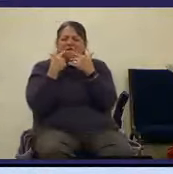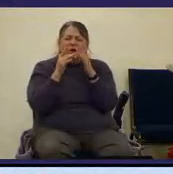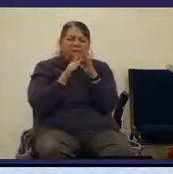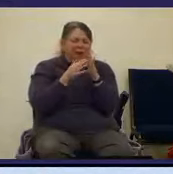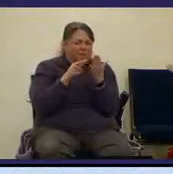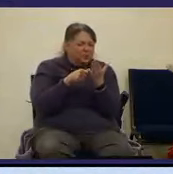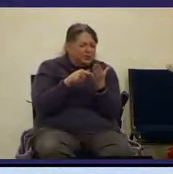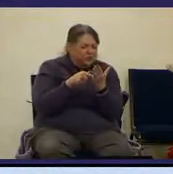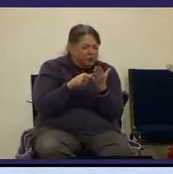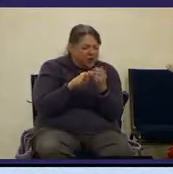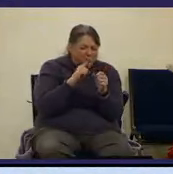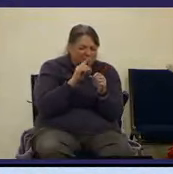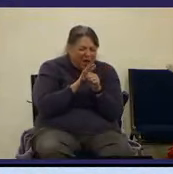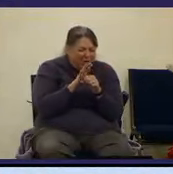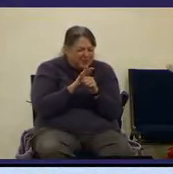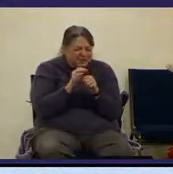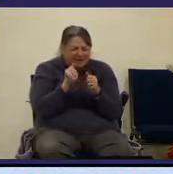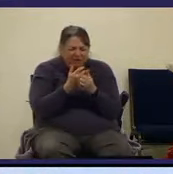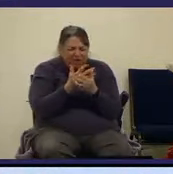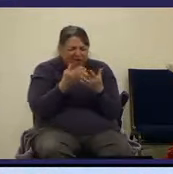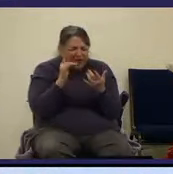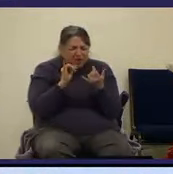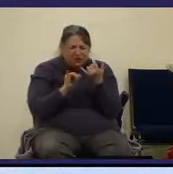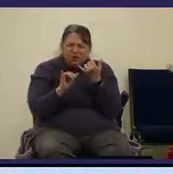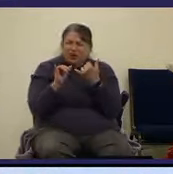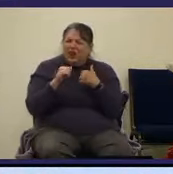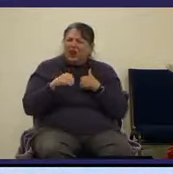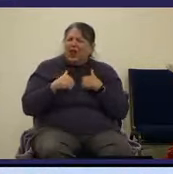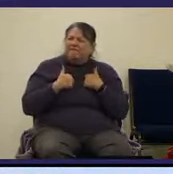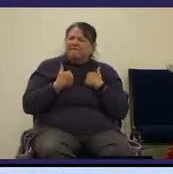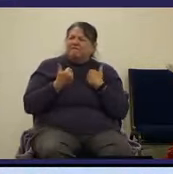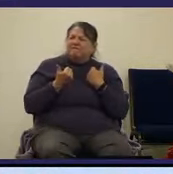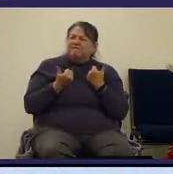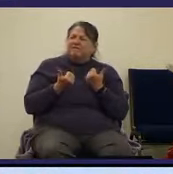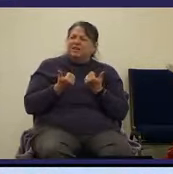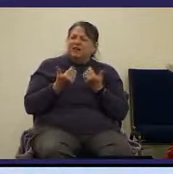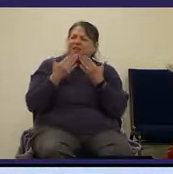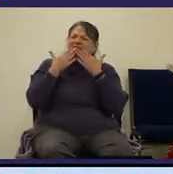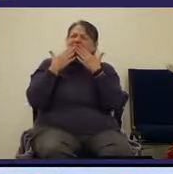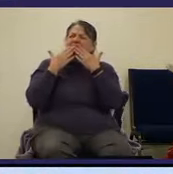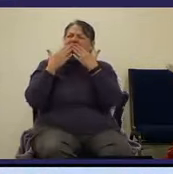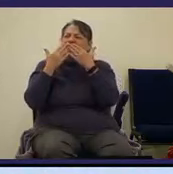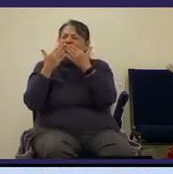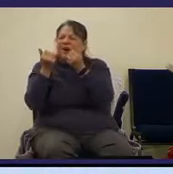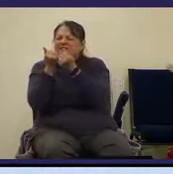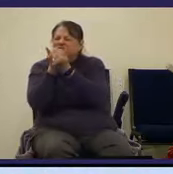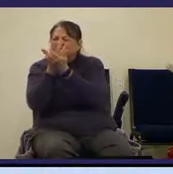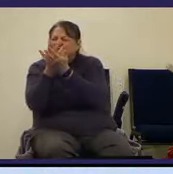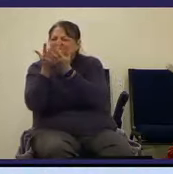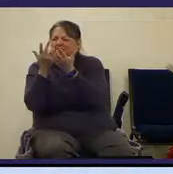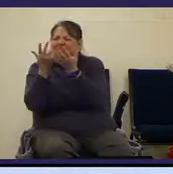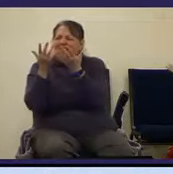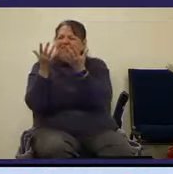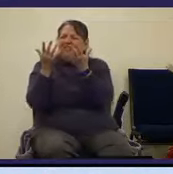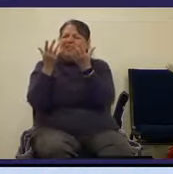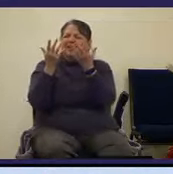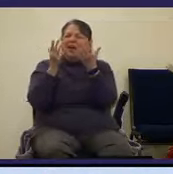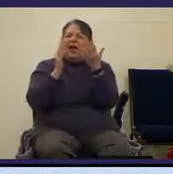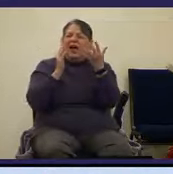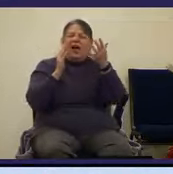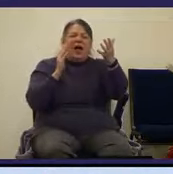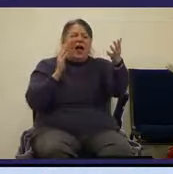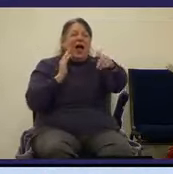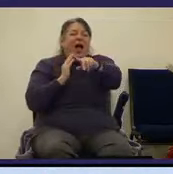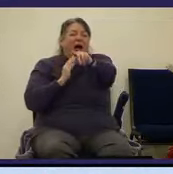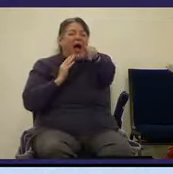Thank you for eternal life in Christ. Thank you for everything that you mean. I commit our lives to you,